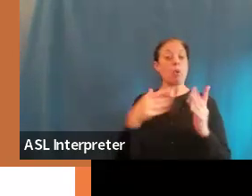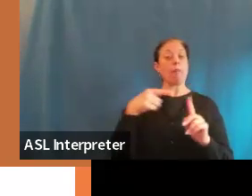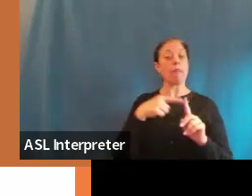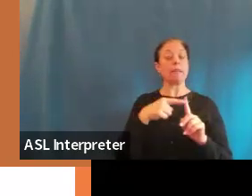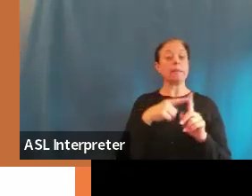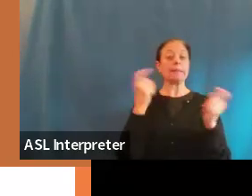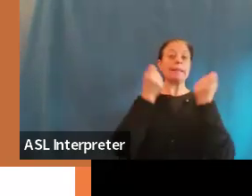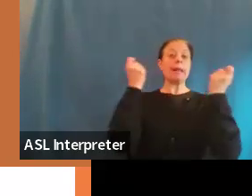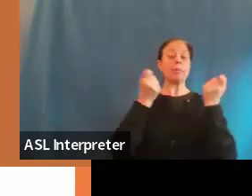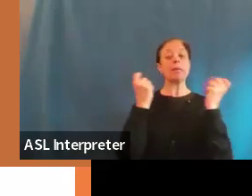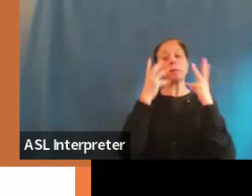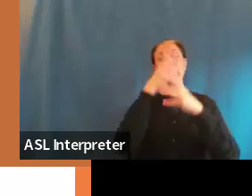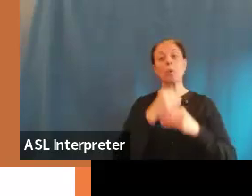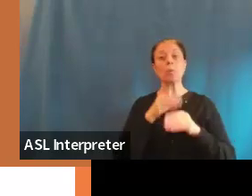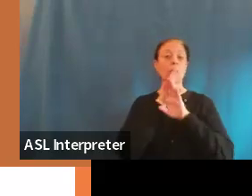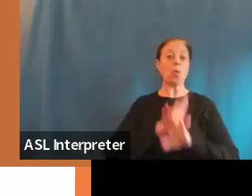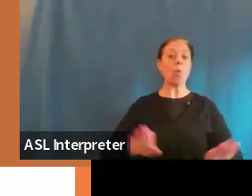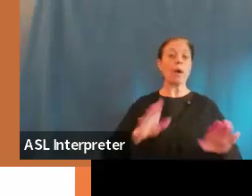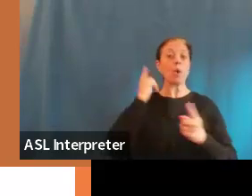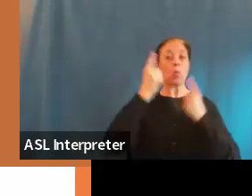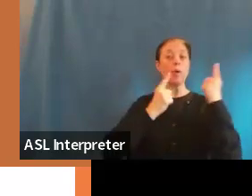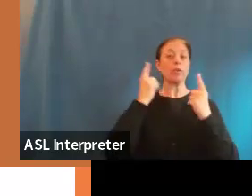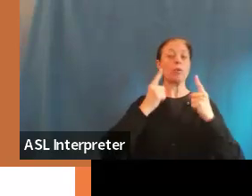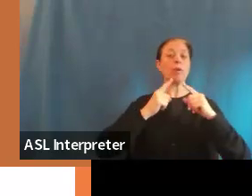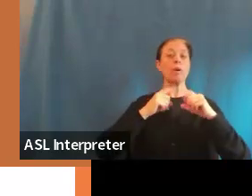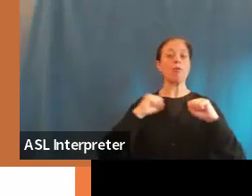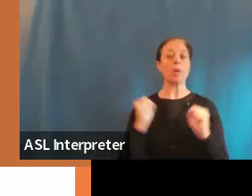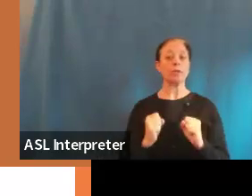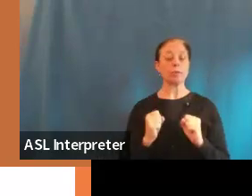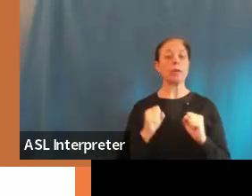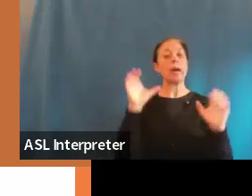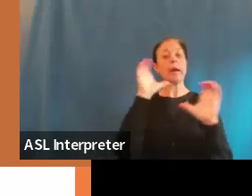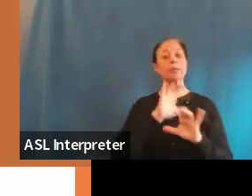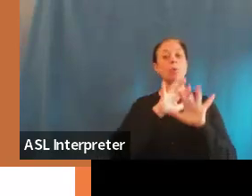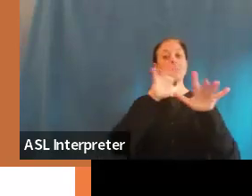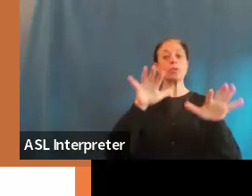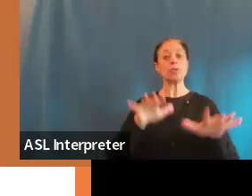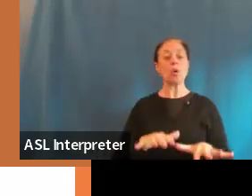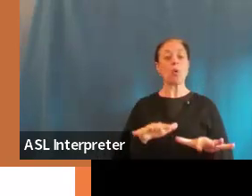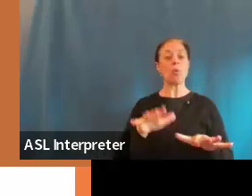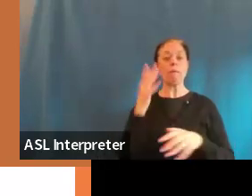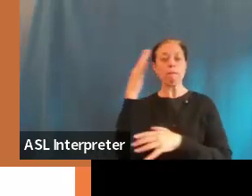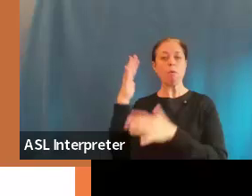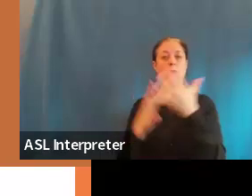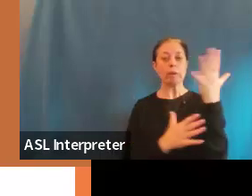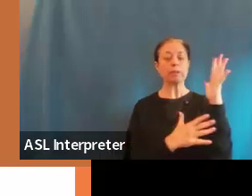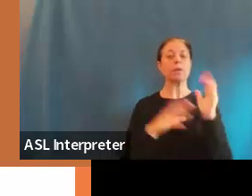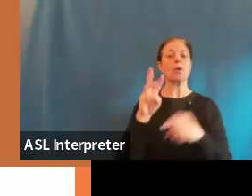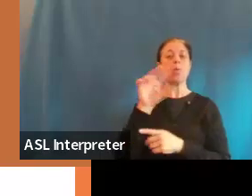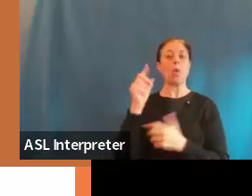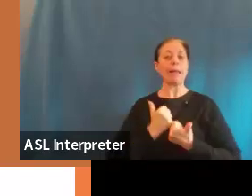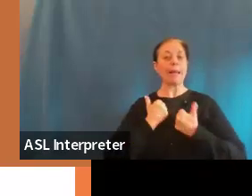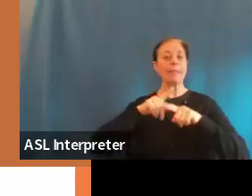book celebrates the beauty and quiet wonder of winter, exploring a snow-covered forest and the wildlife that depends on